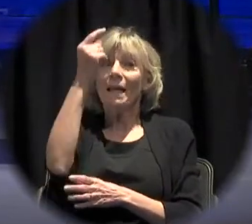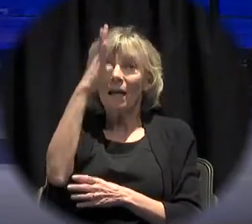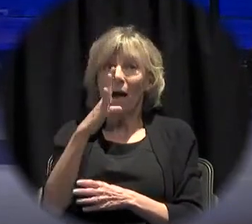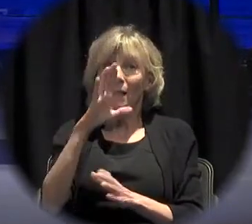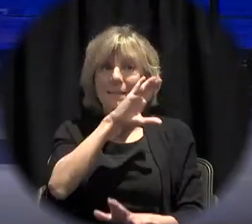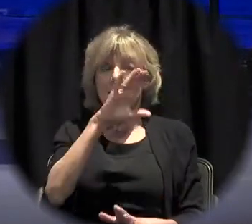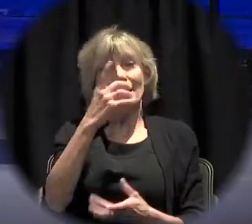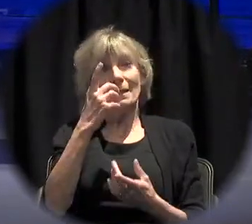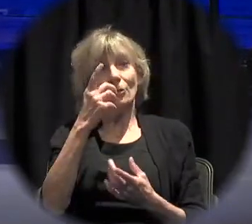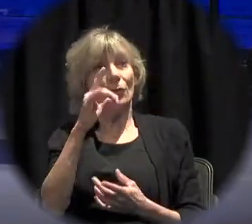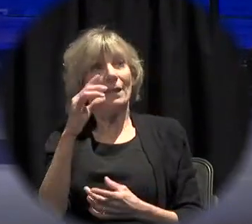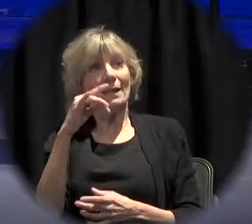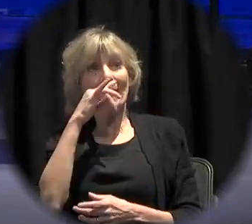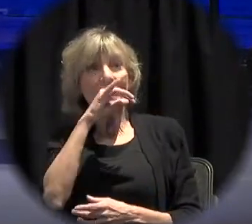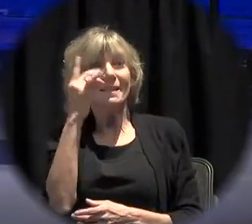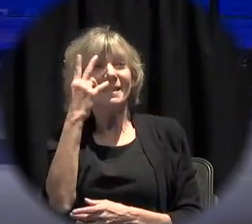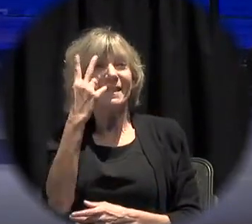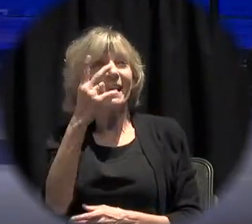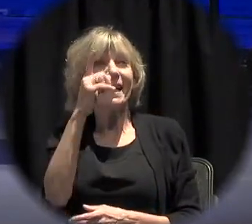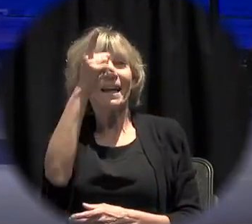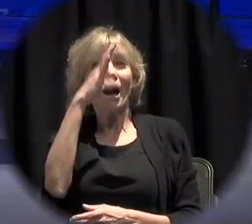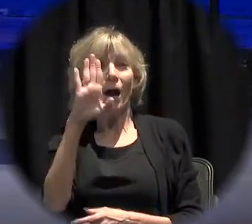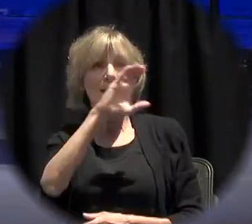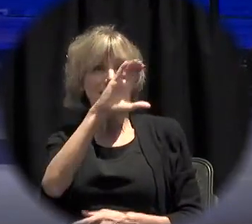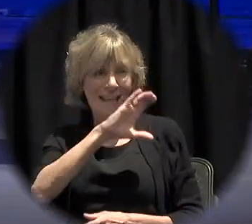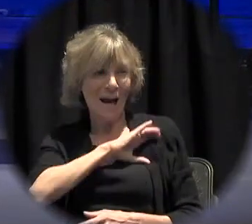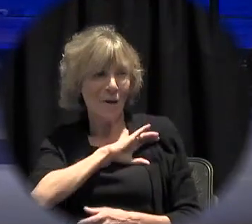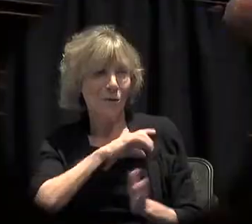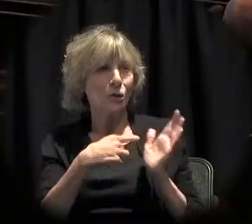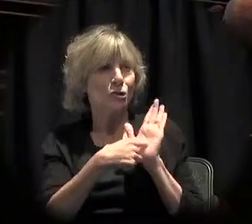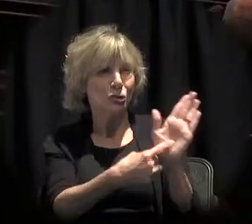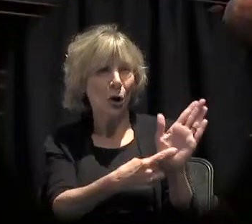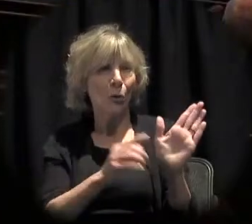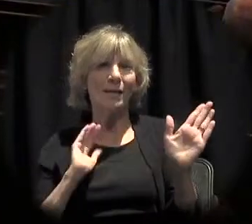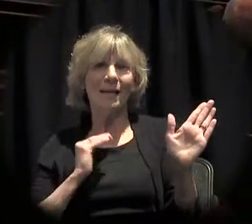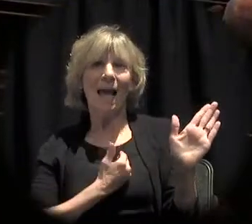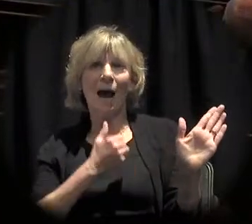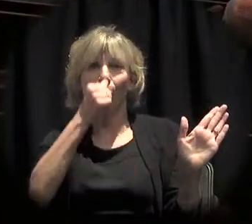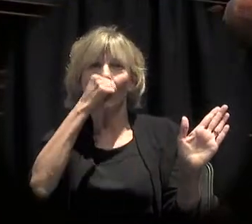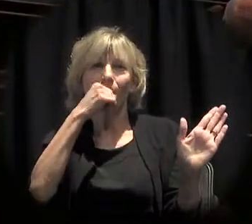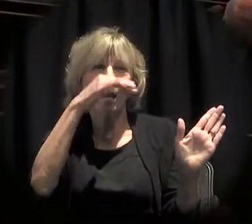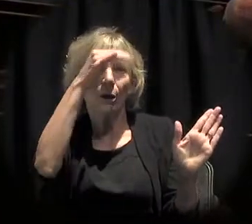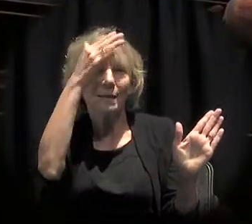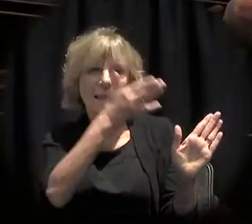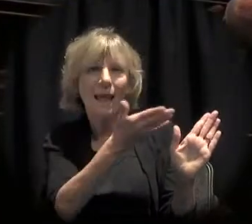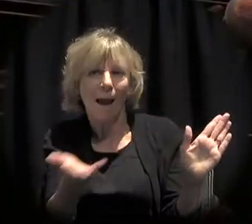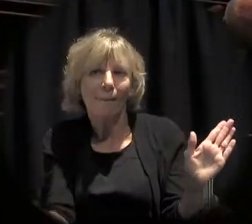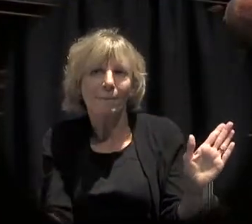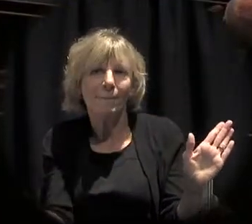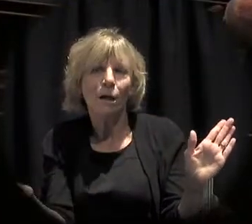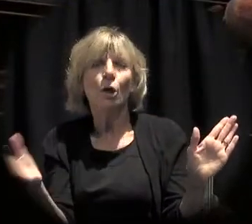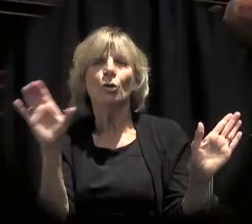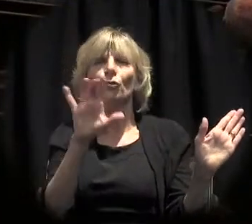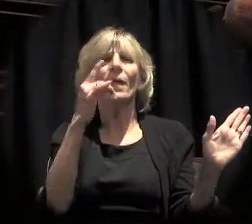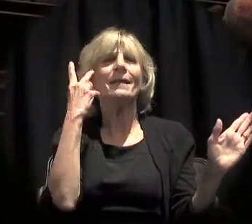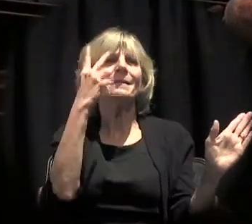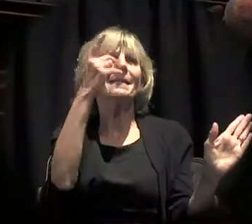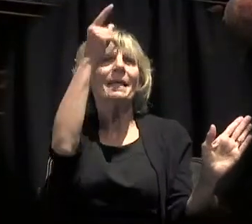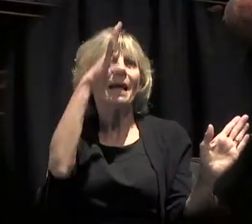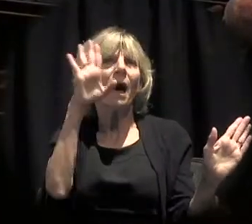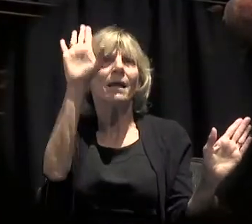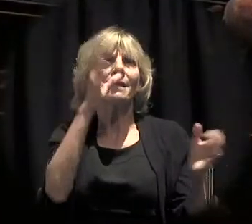parenting? Would they see God's love reflected in our marriage? Never too early to start with